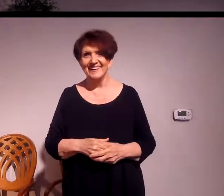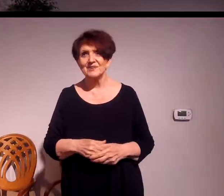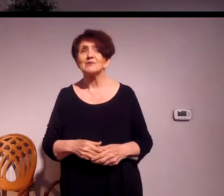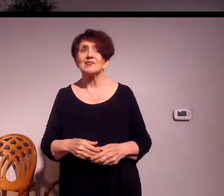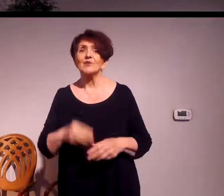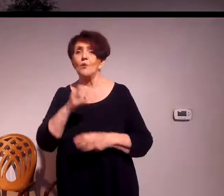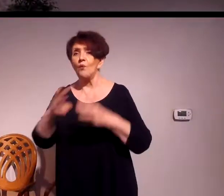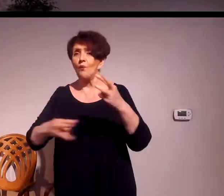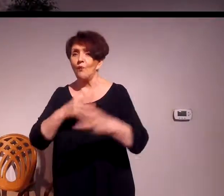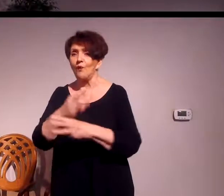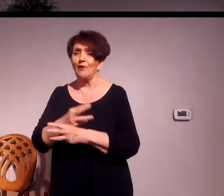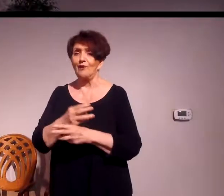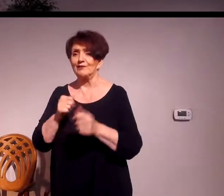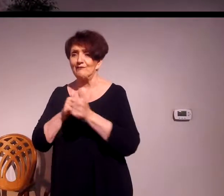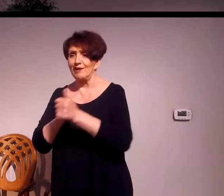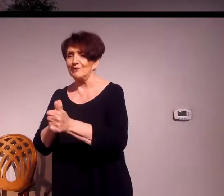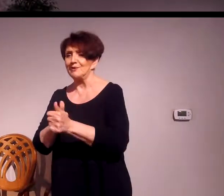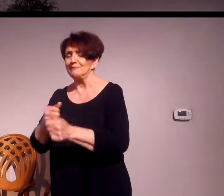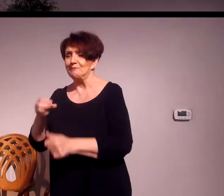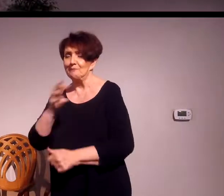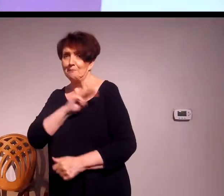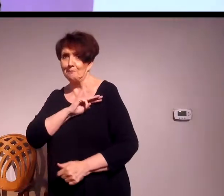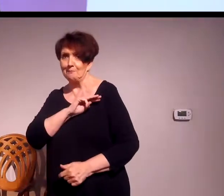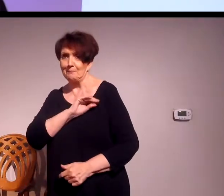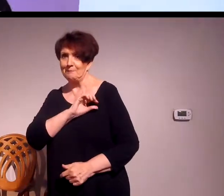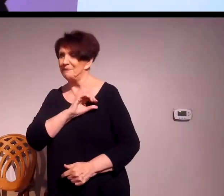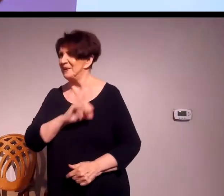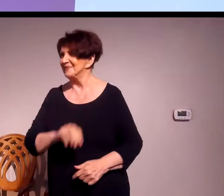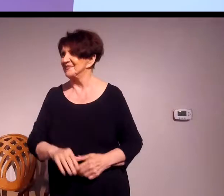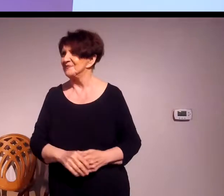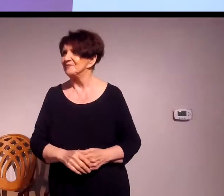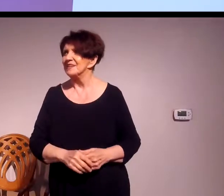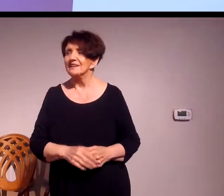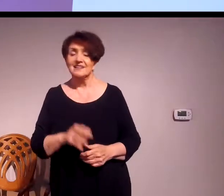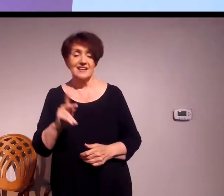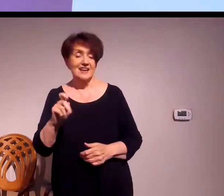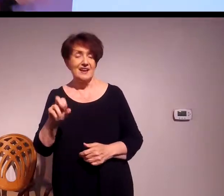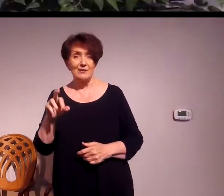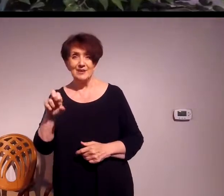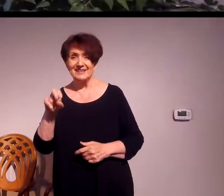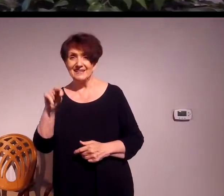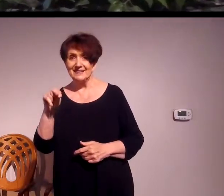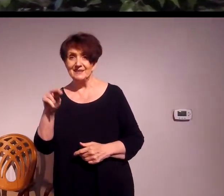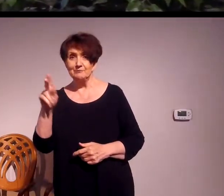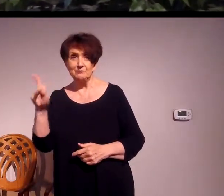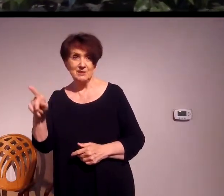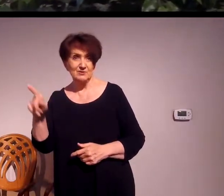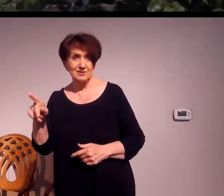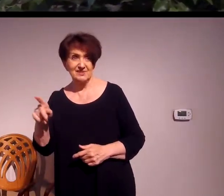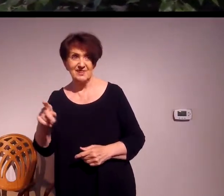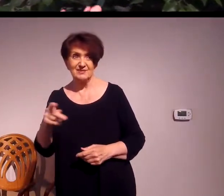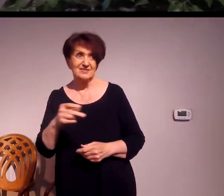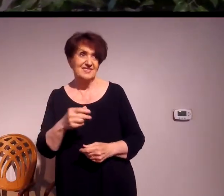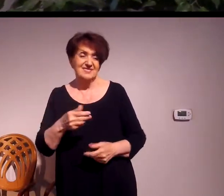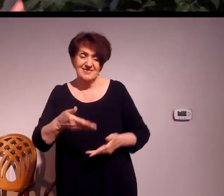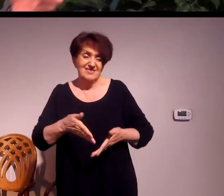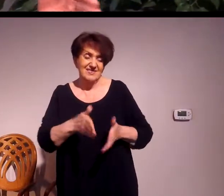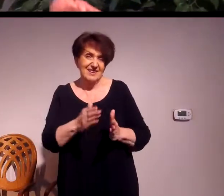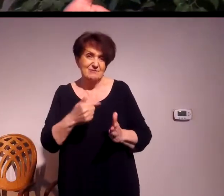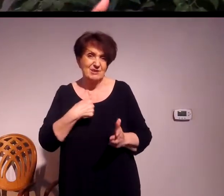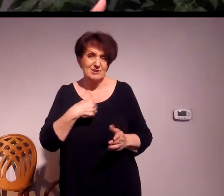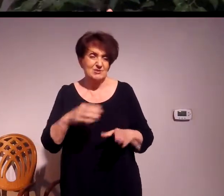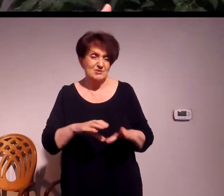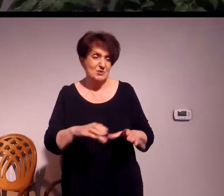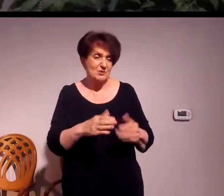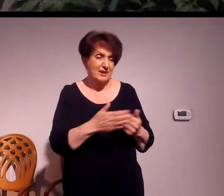okay? Now, you also need to know that Reverend Karen and Reverend Petra, they're not going to just let me have you, okay? They're going to make sure I've got